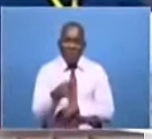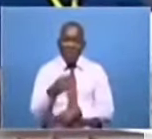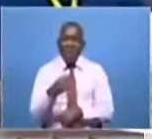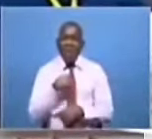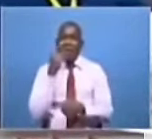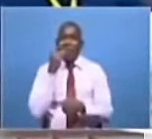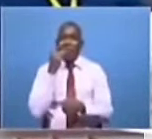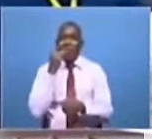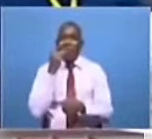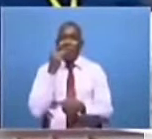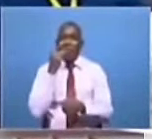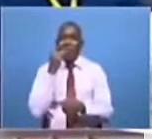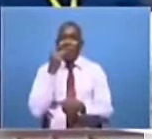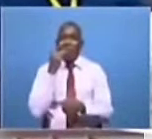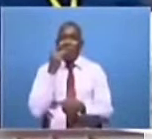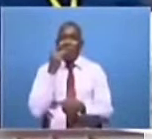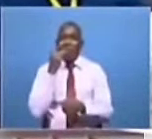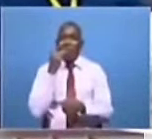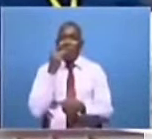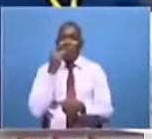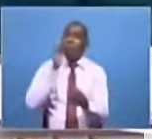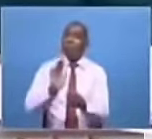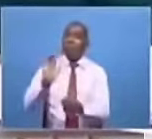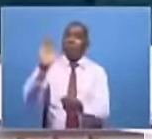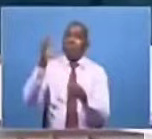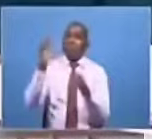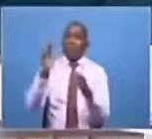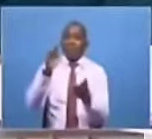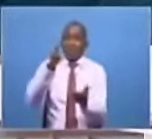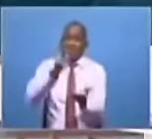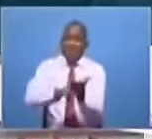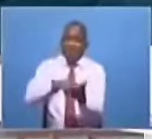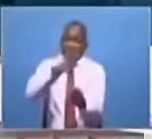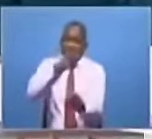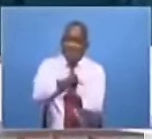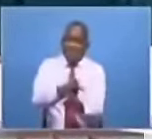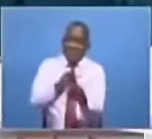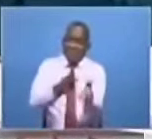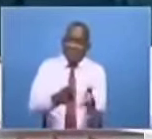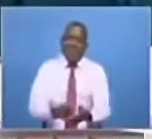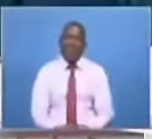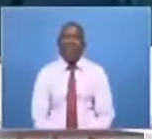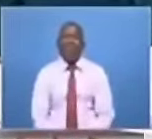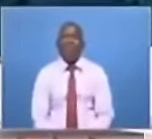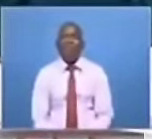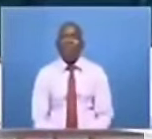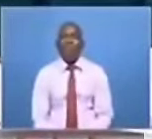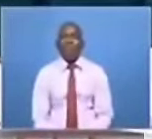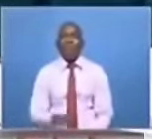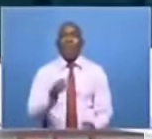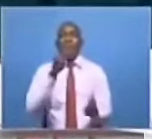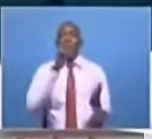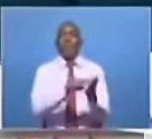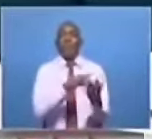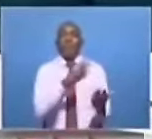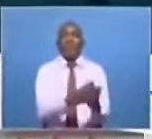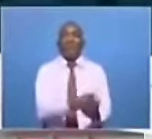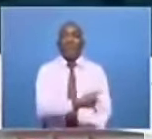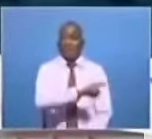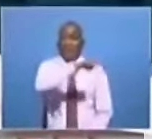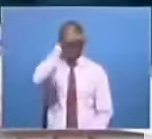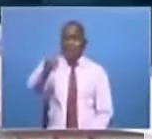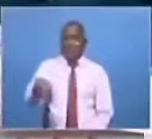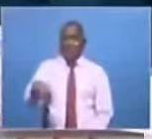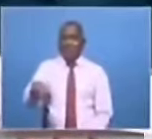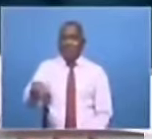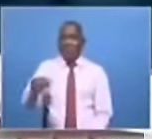an affidavit sworn on oath in interlocutory proceedings, and a witness comes into the